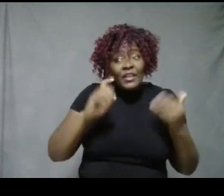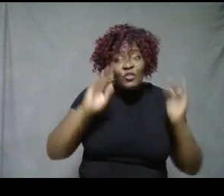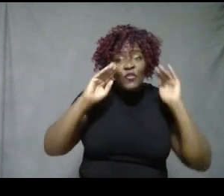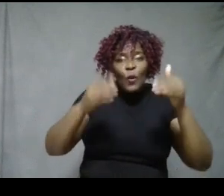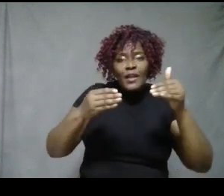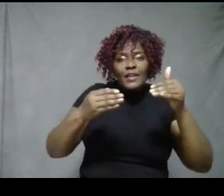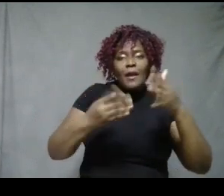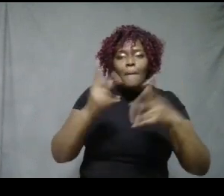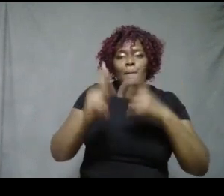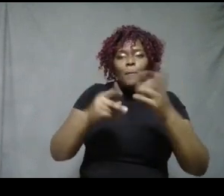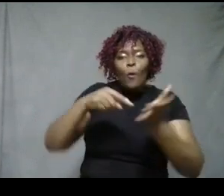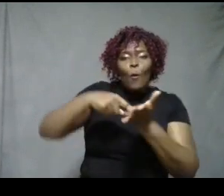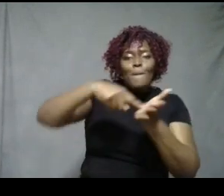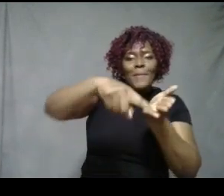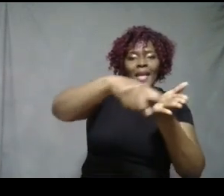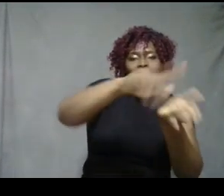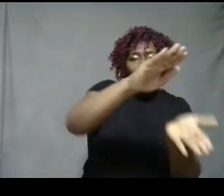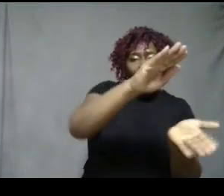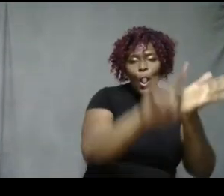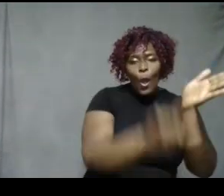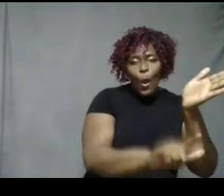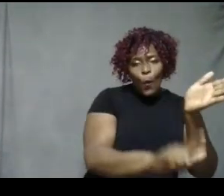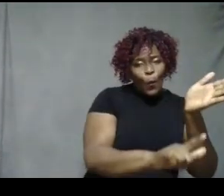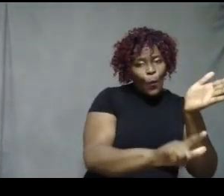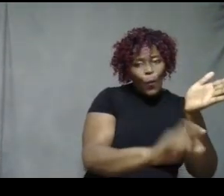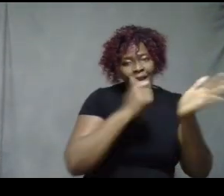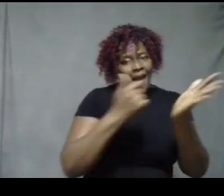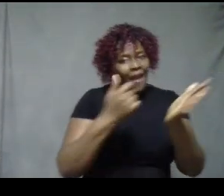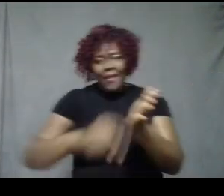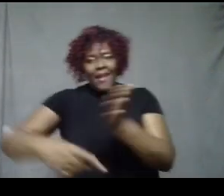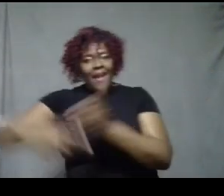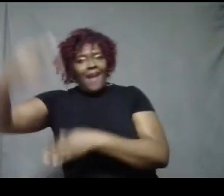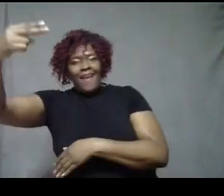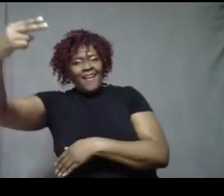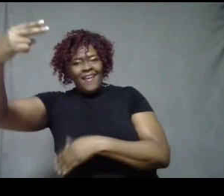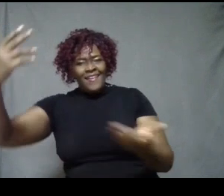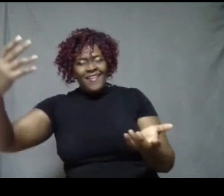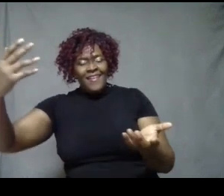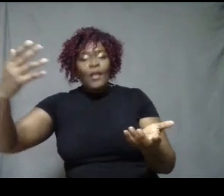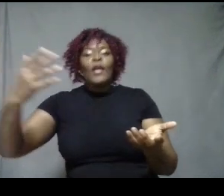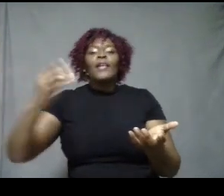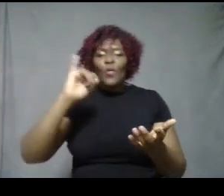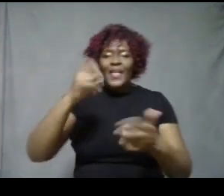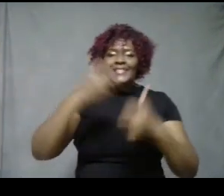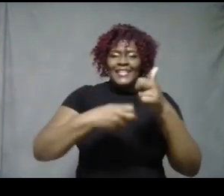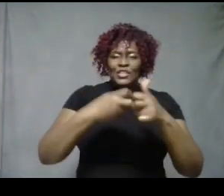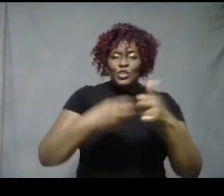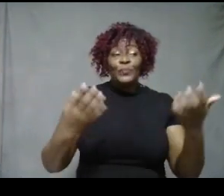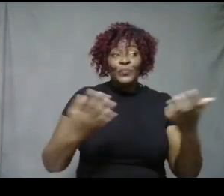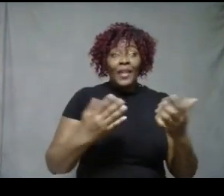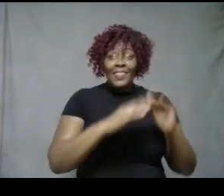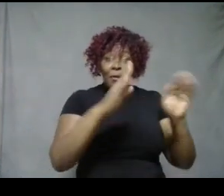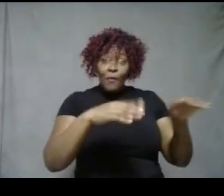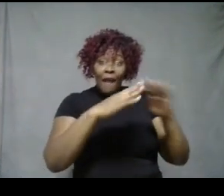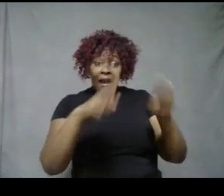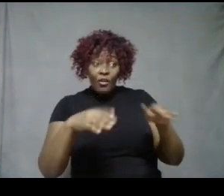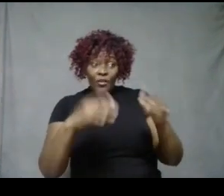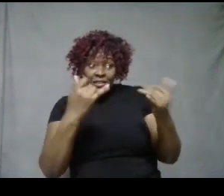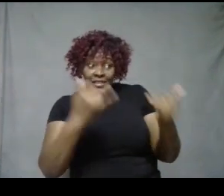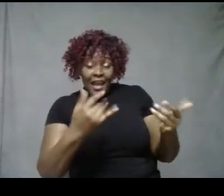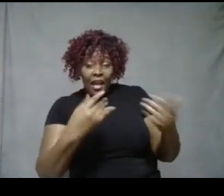pay, not the higher end. And that's the issue right now. The properties that are out there are more geared towards